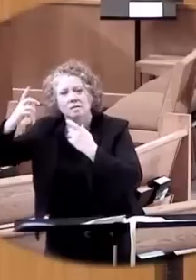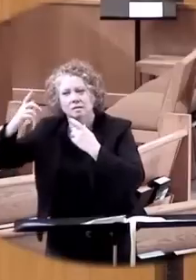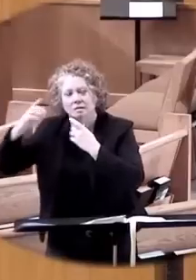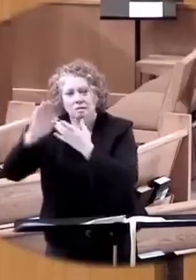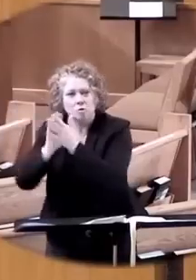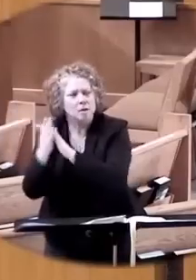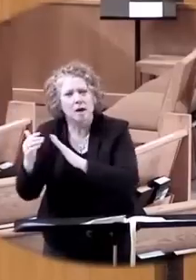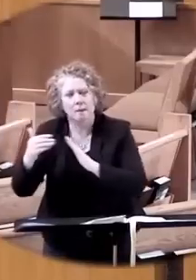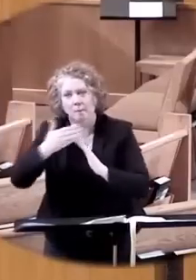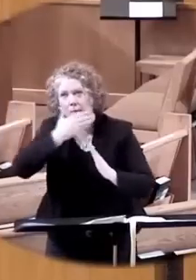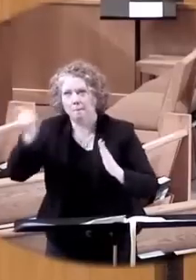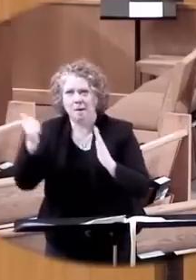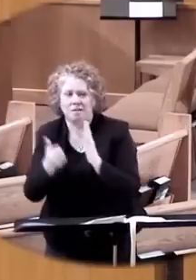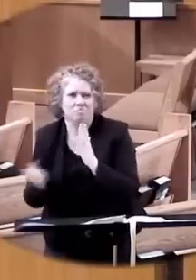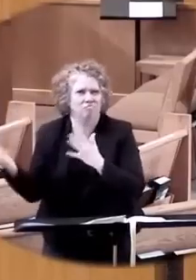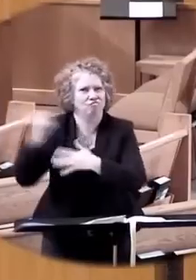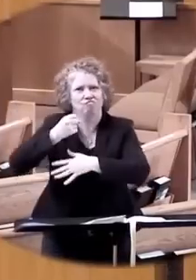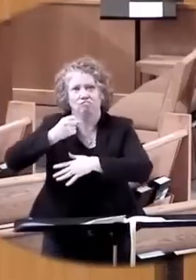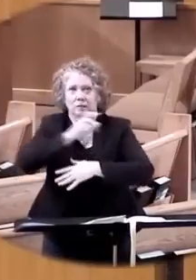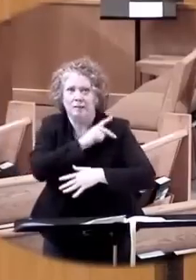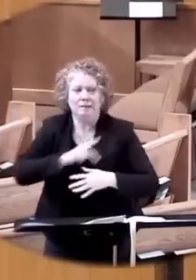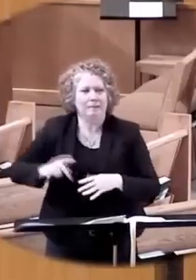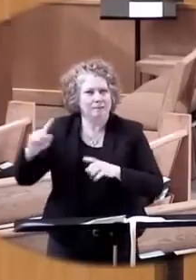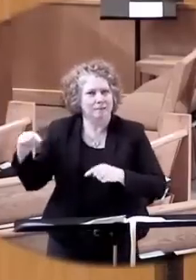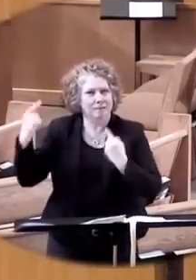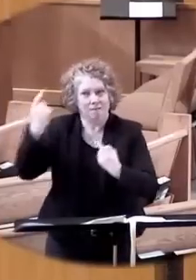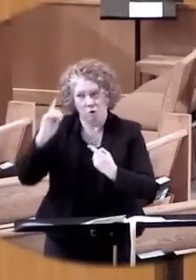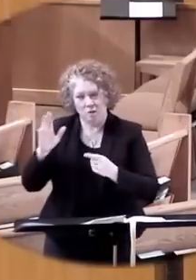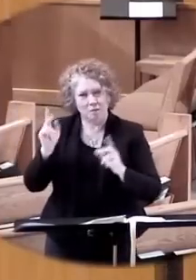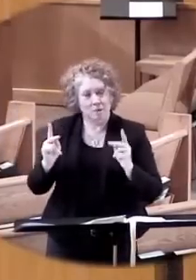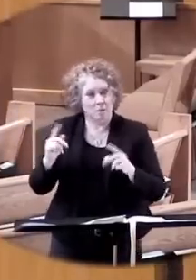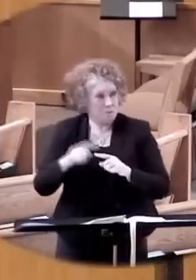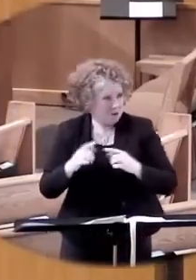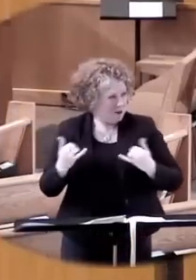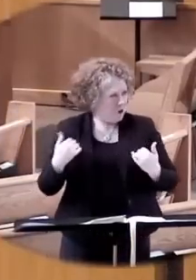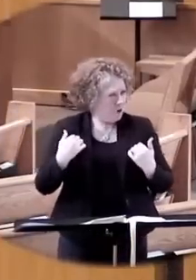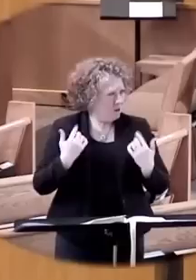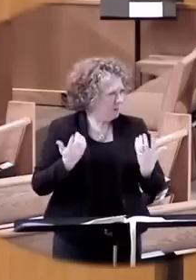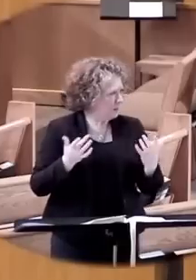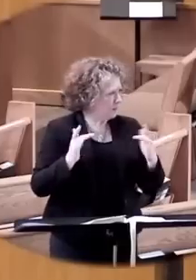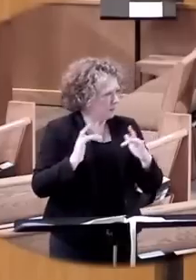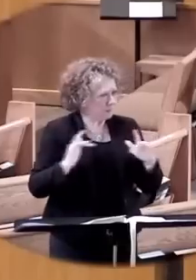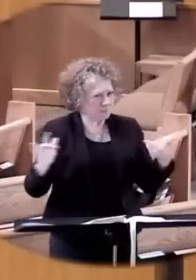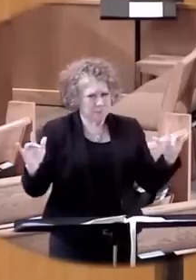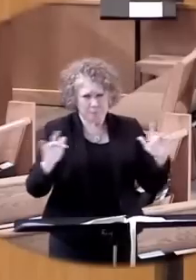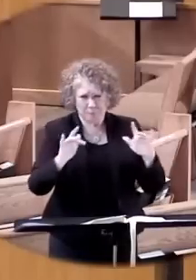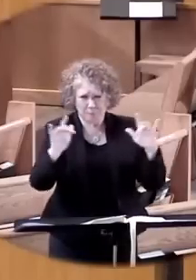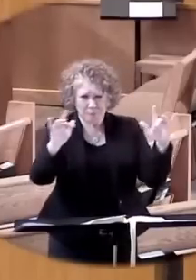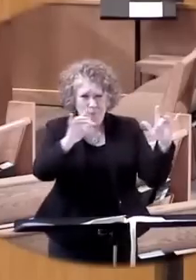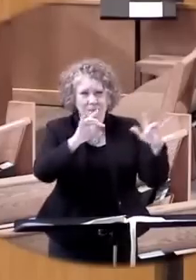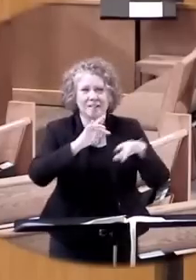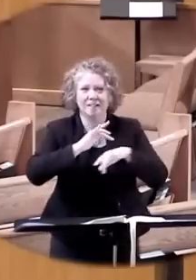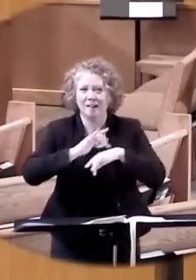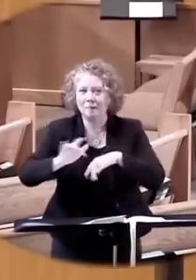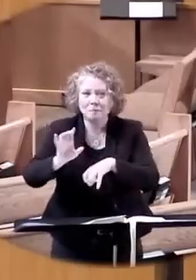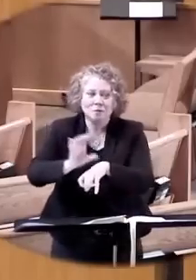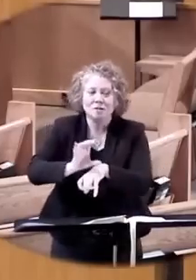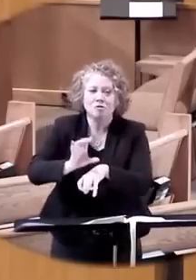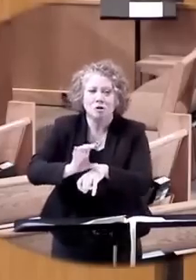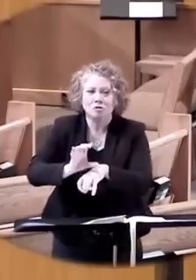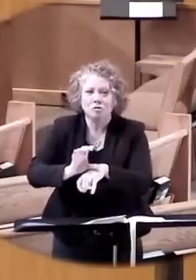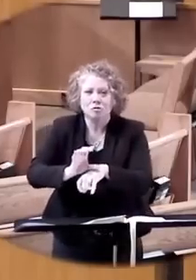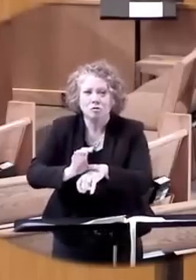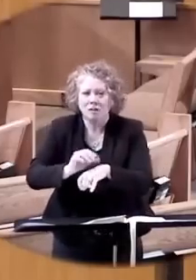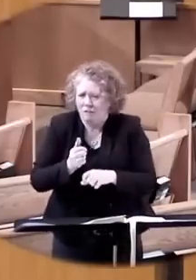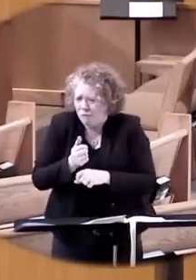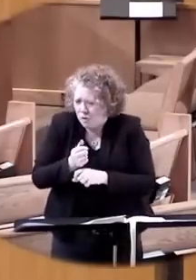What I am now seeing is an empty church, except for a couple I've mentioned. But that's